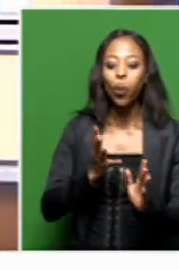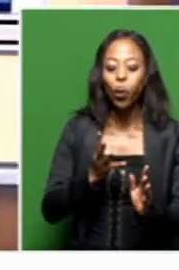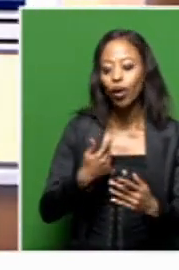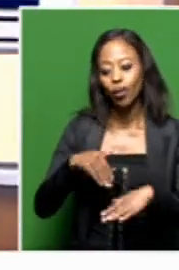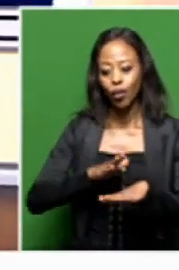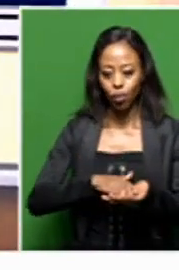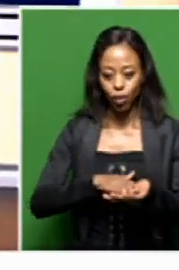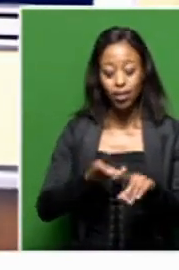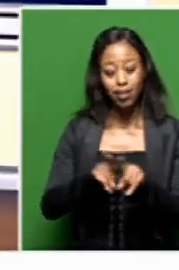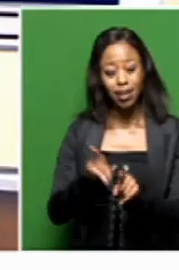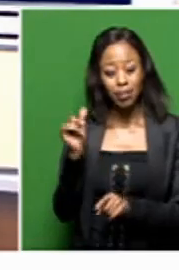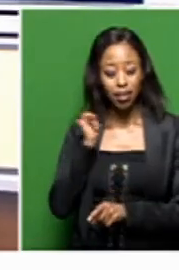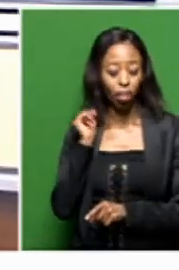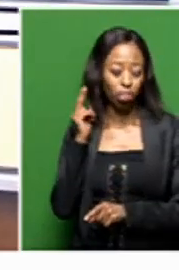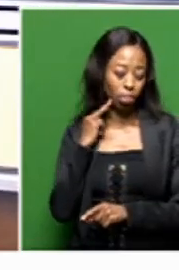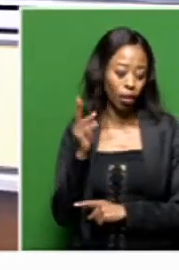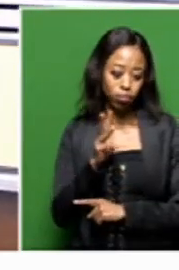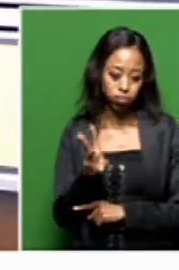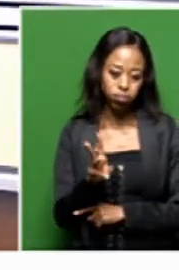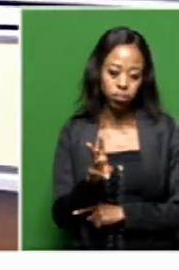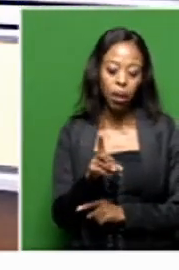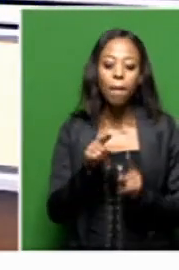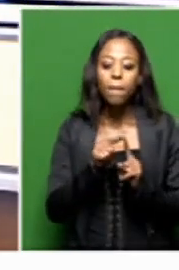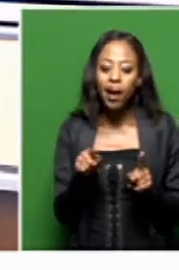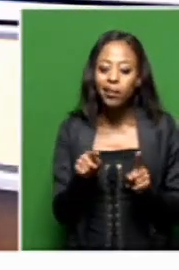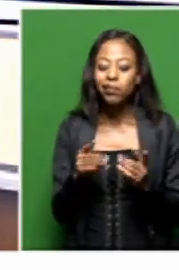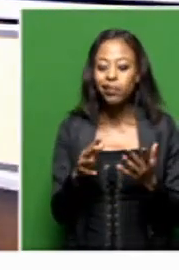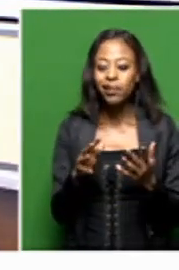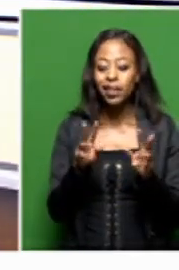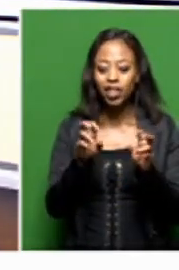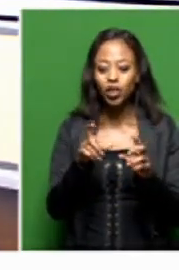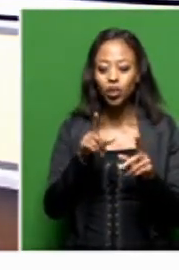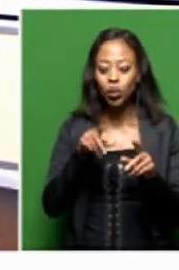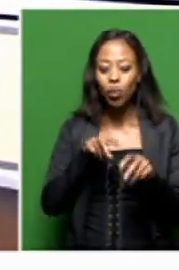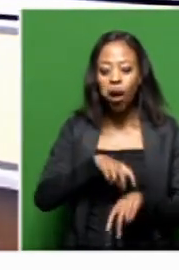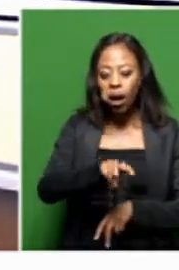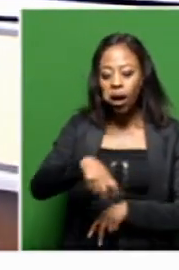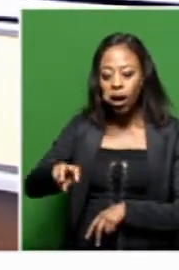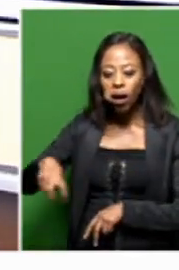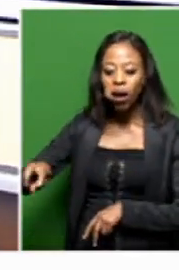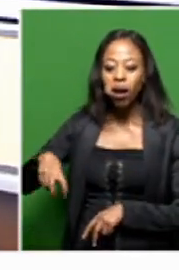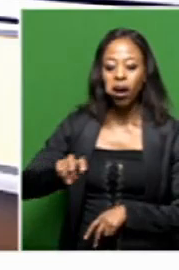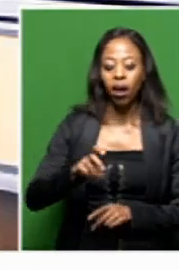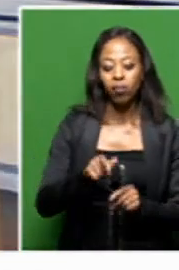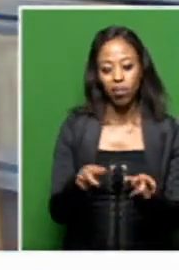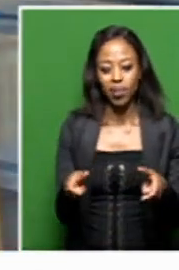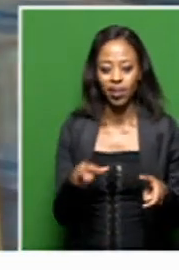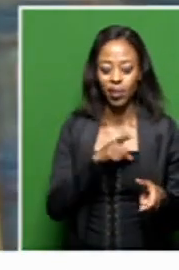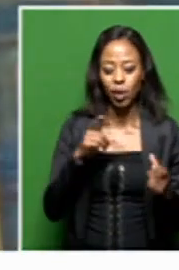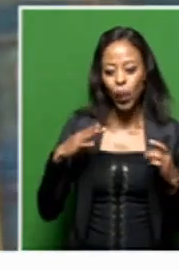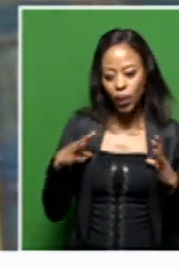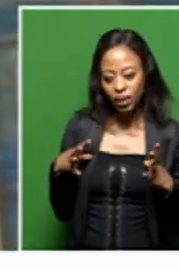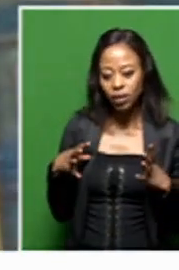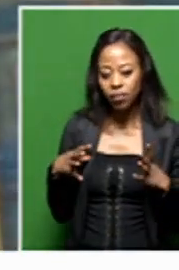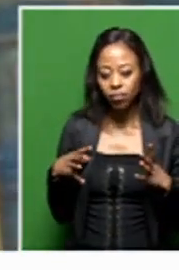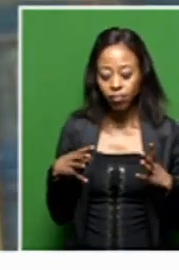again, a very disappointing day. I suppose it's to be expected as people are now moving around and going on holiday. But we